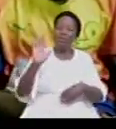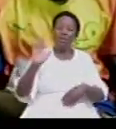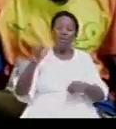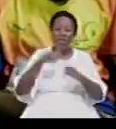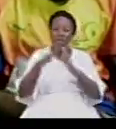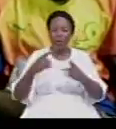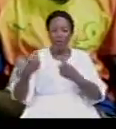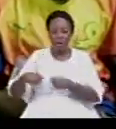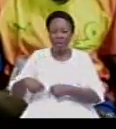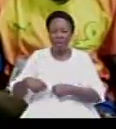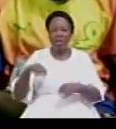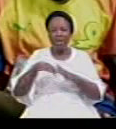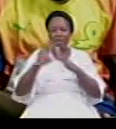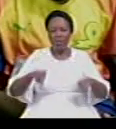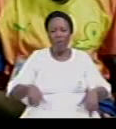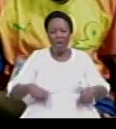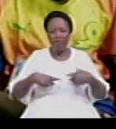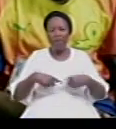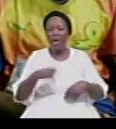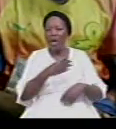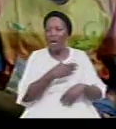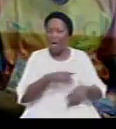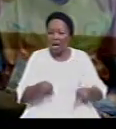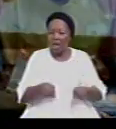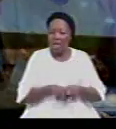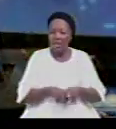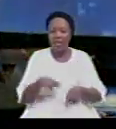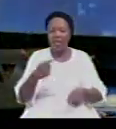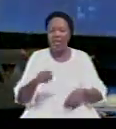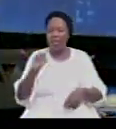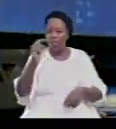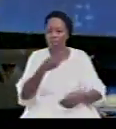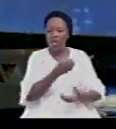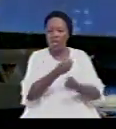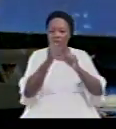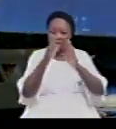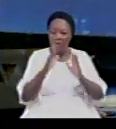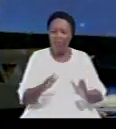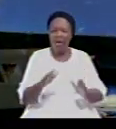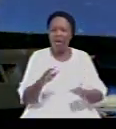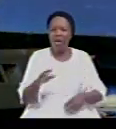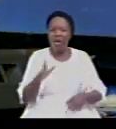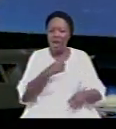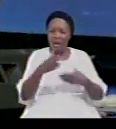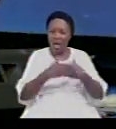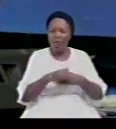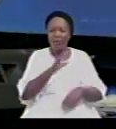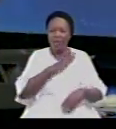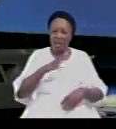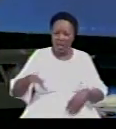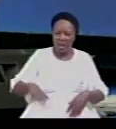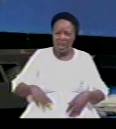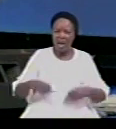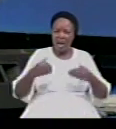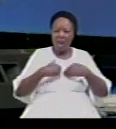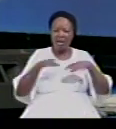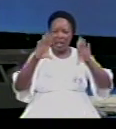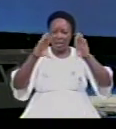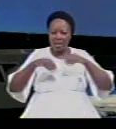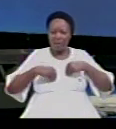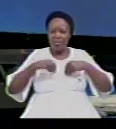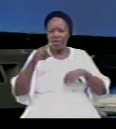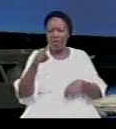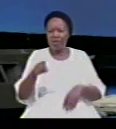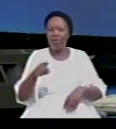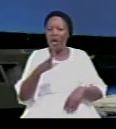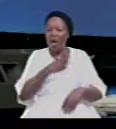heart, in your life, as the only Savior. And after Christ has accepted you and